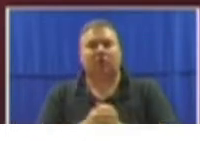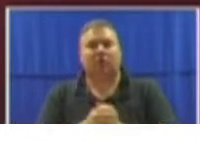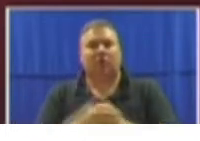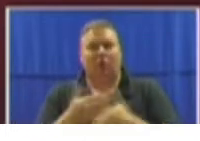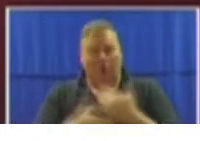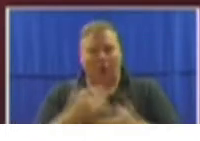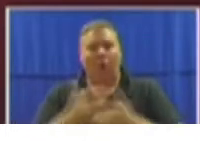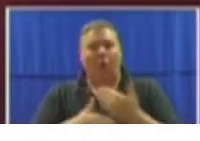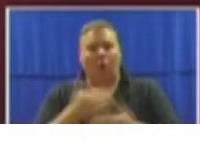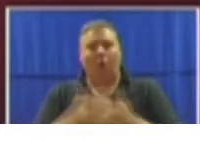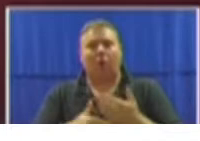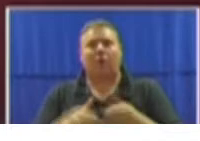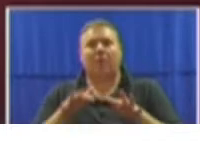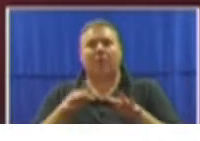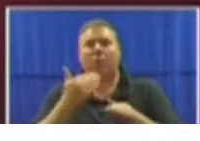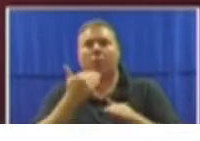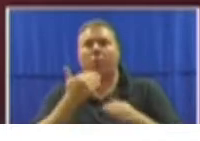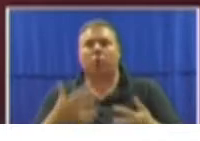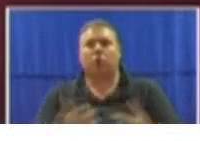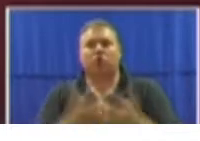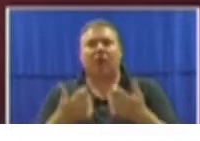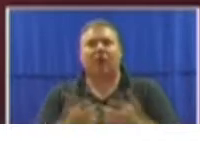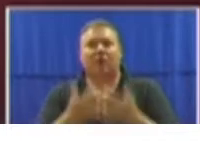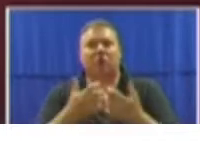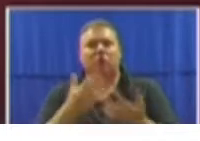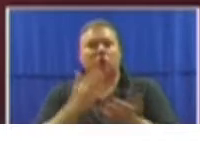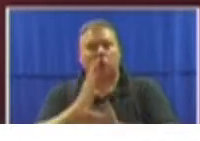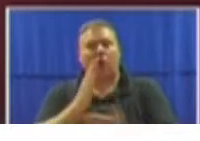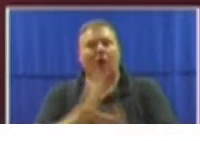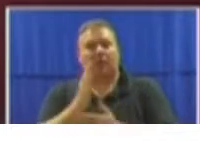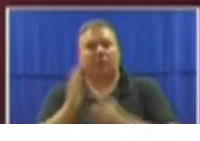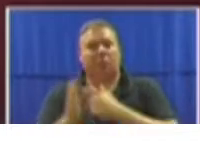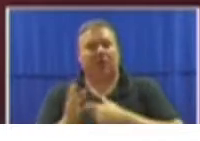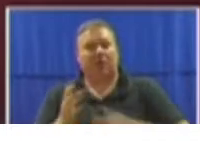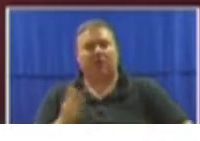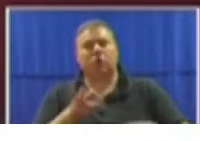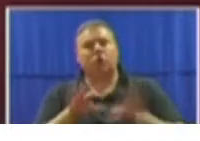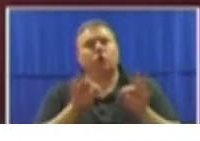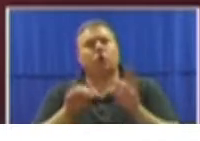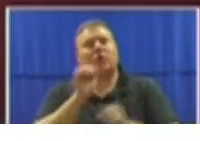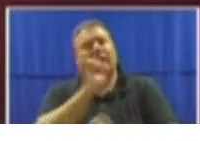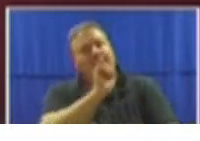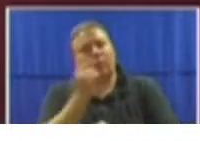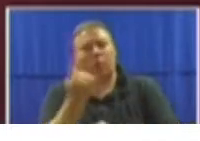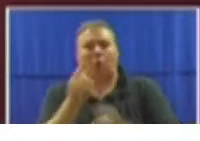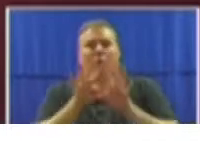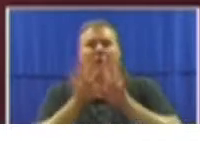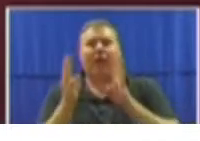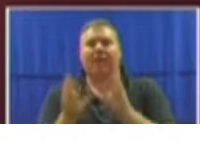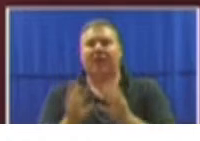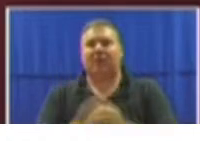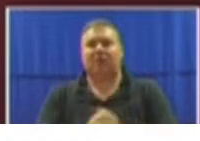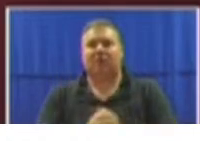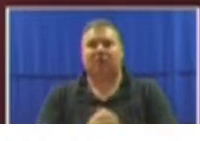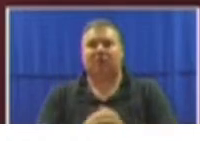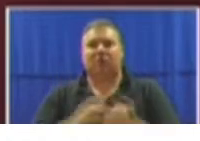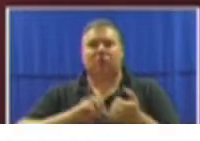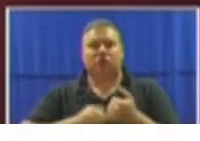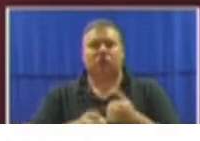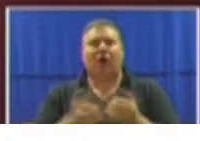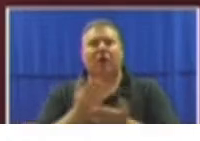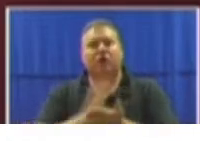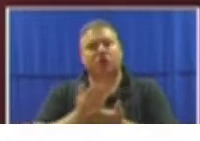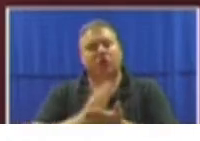from those who now challenge the right of the president to choose his own cabinet, as an attempt to share the